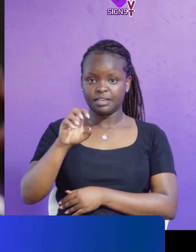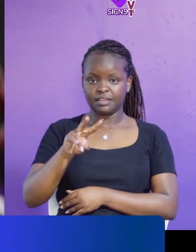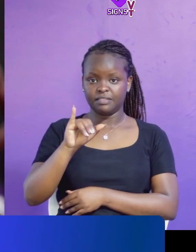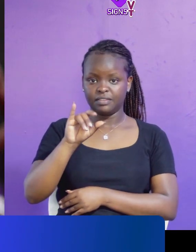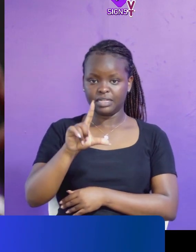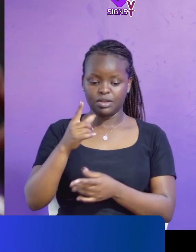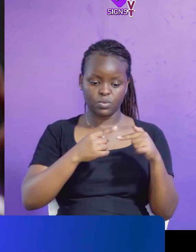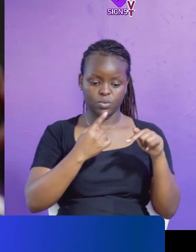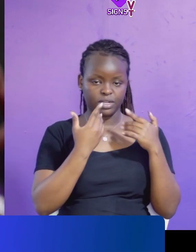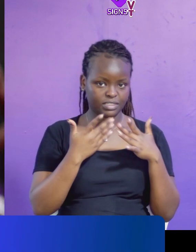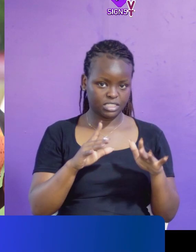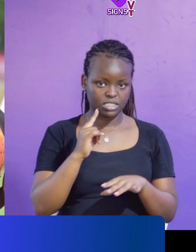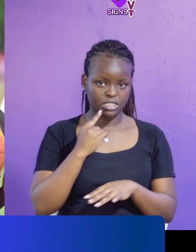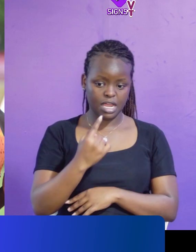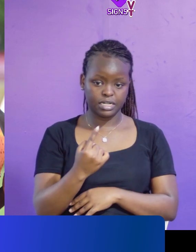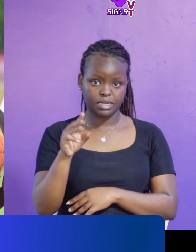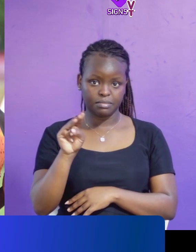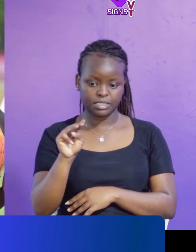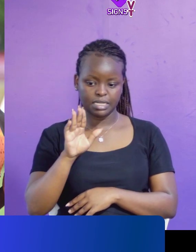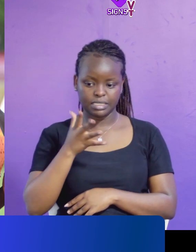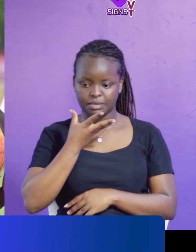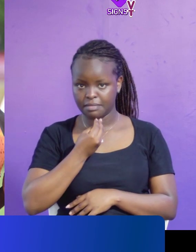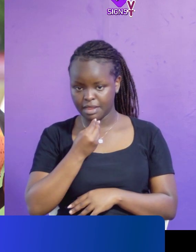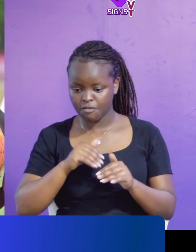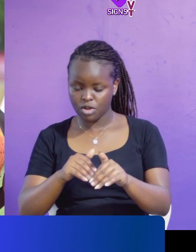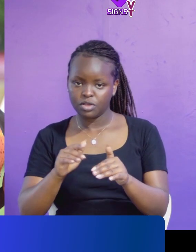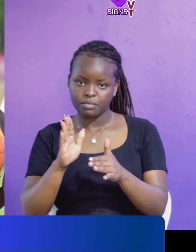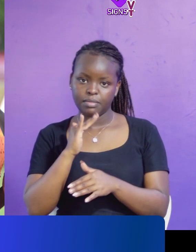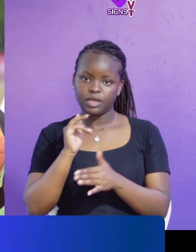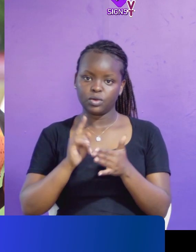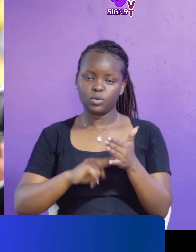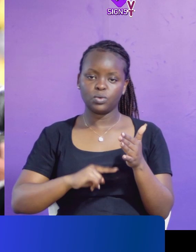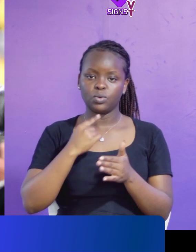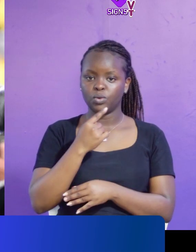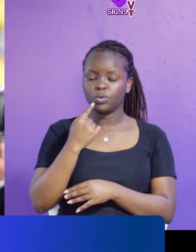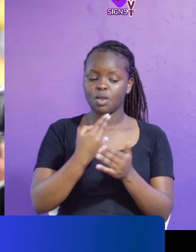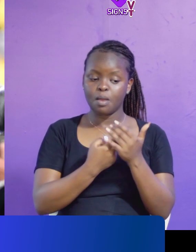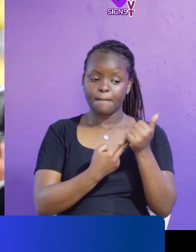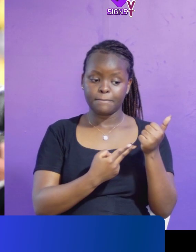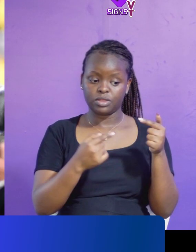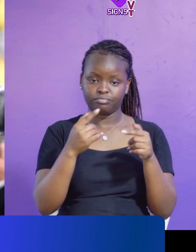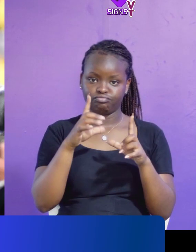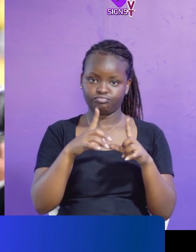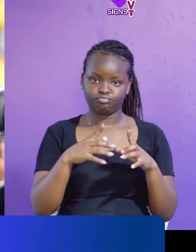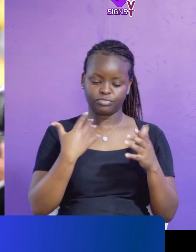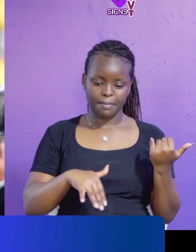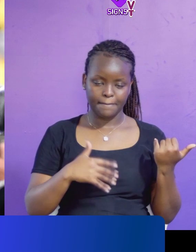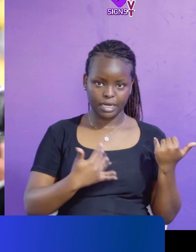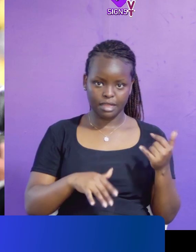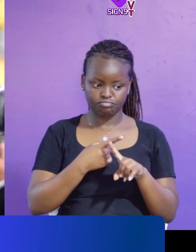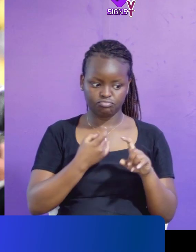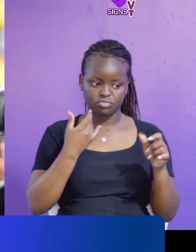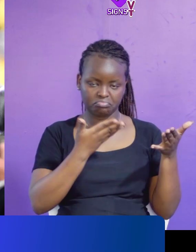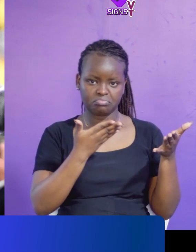for 100 meters men, followed by Kishane Thompson, both from Jamaica, and Noah Lyles completed